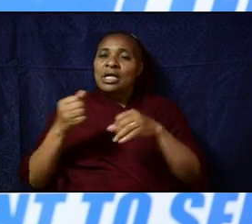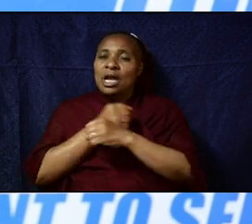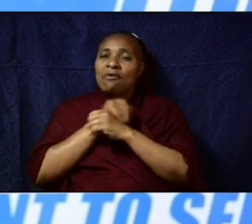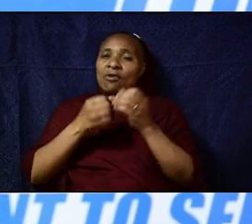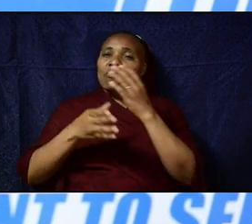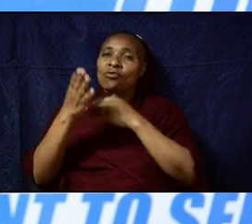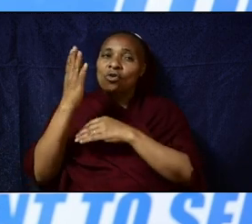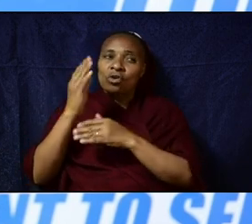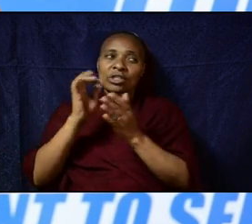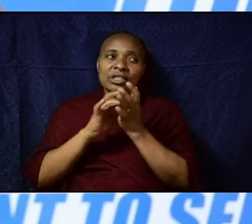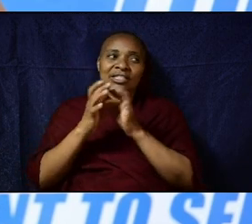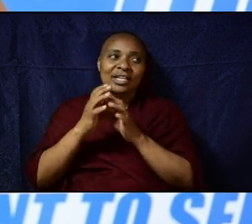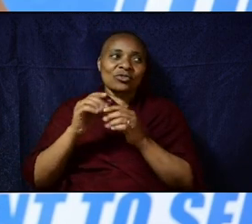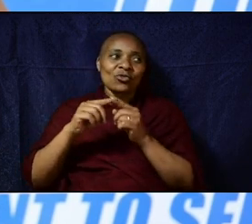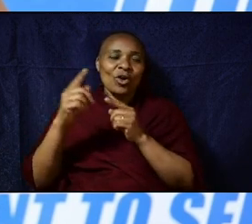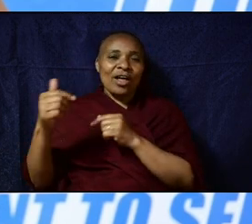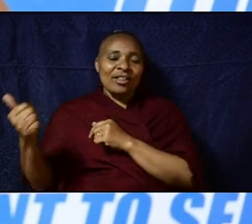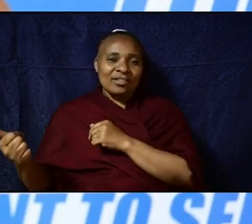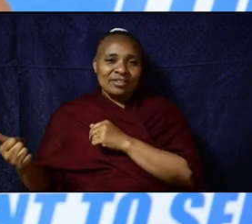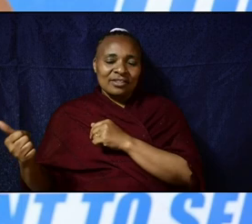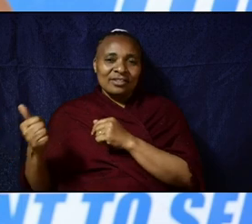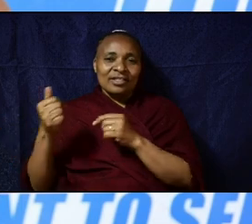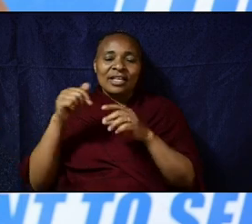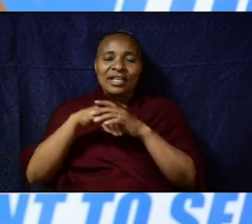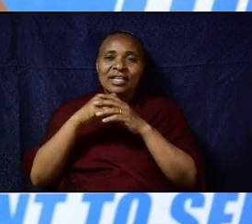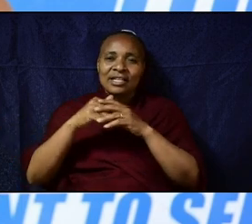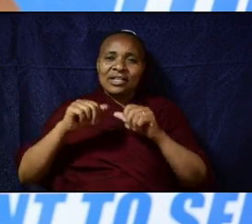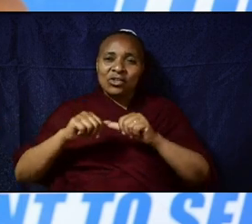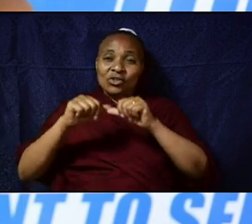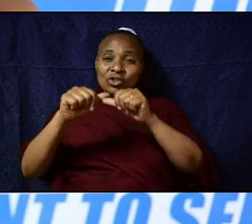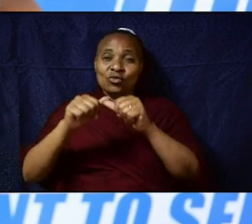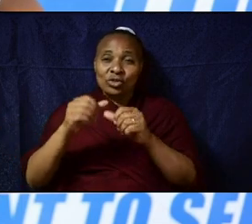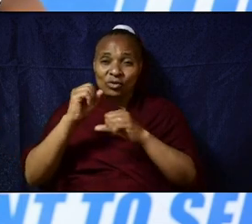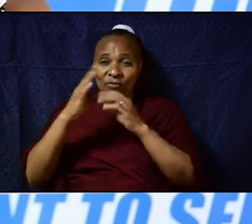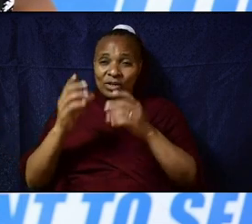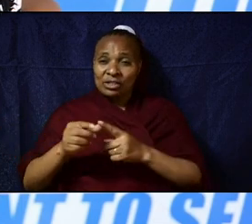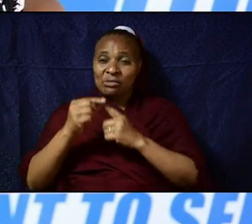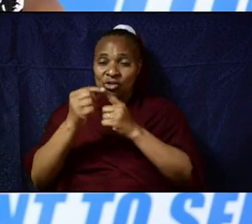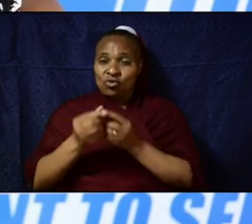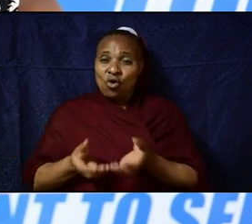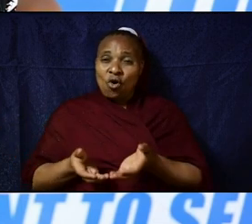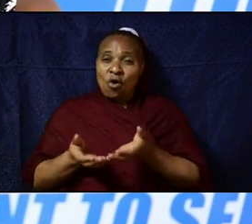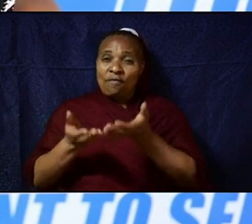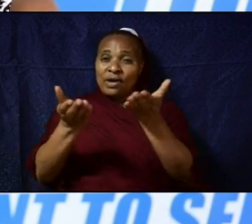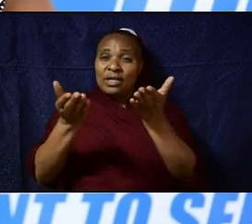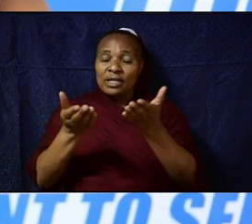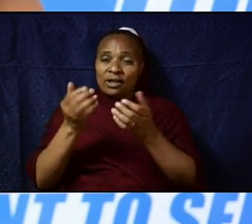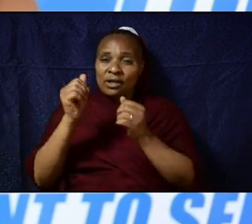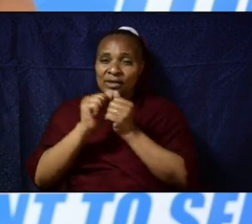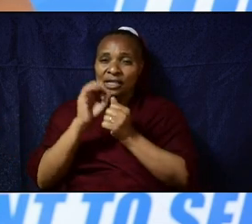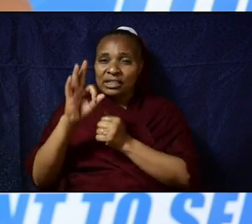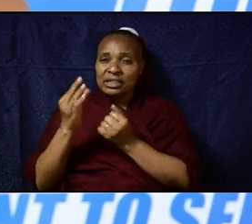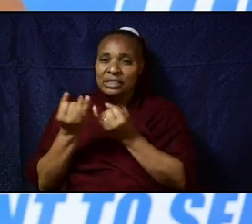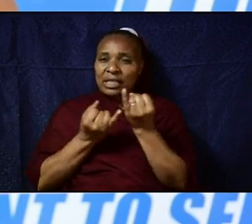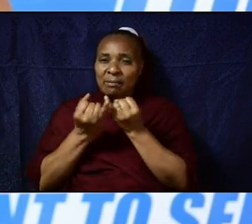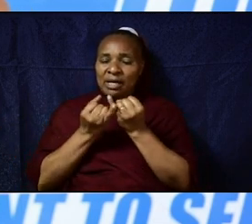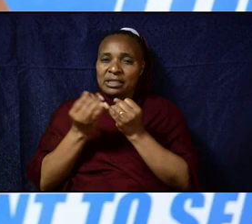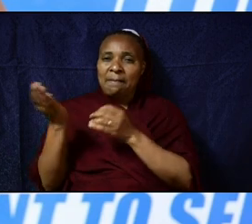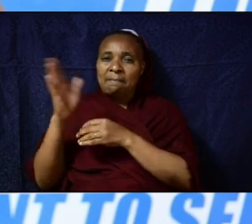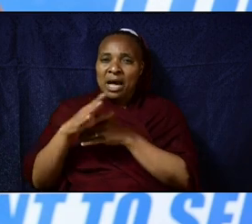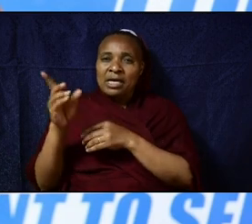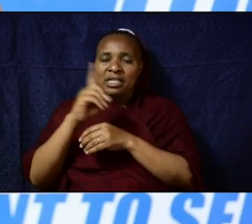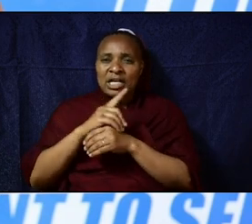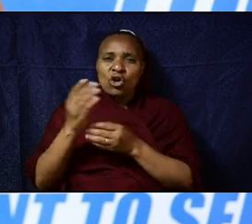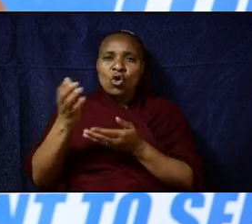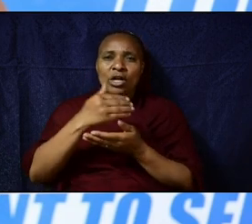Jesus to others. Now, with the assistance of a special offering called the 13th Sabbath Offering, quite a while back, they collected